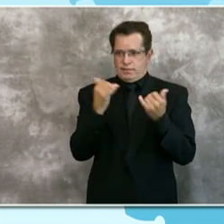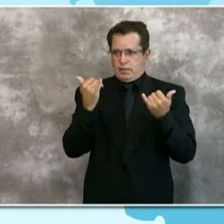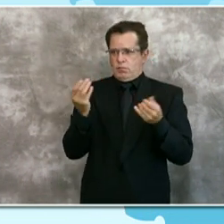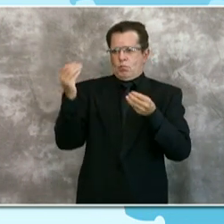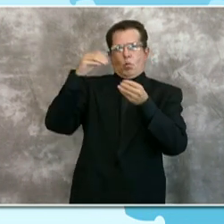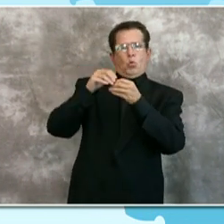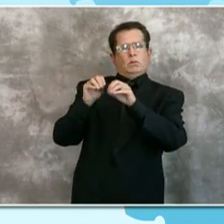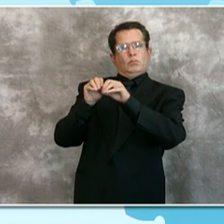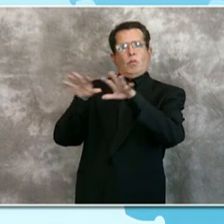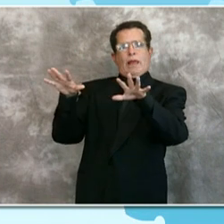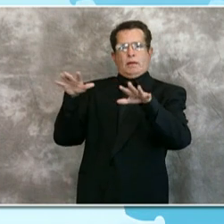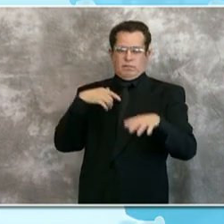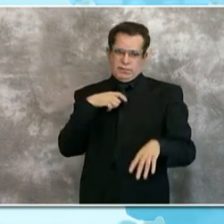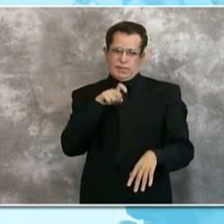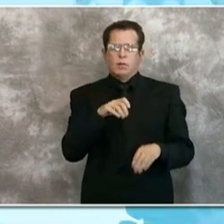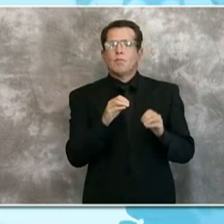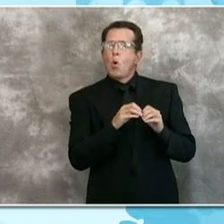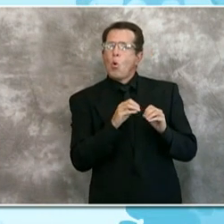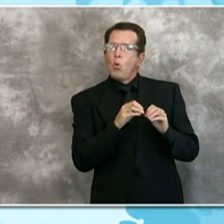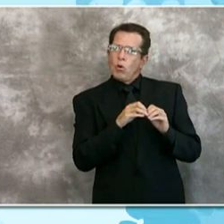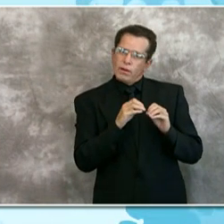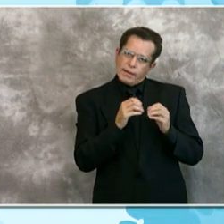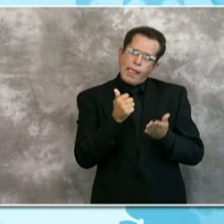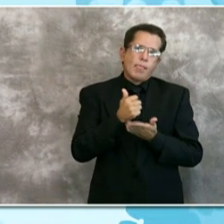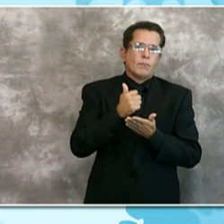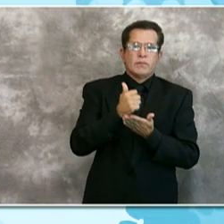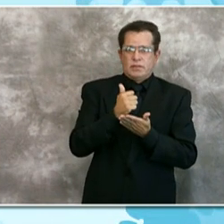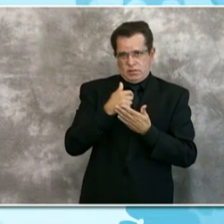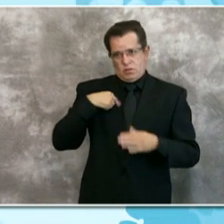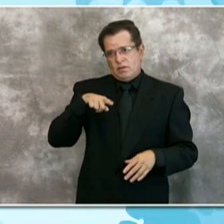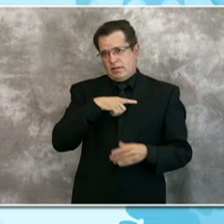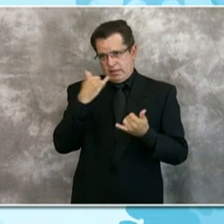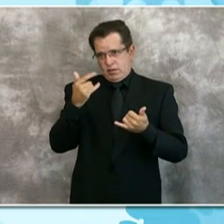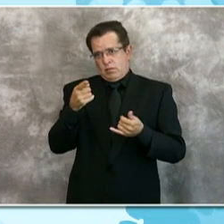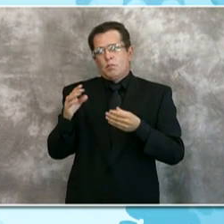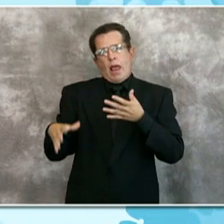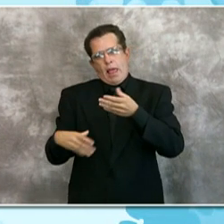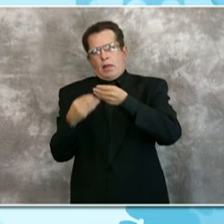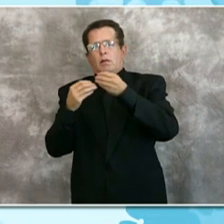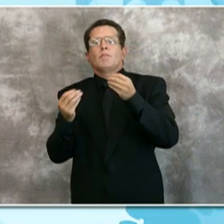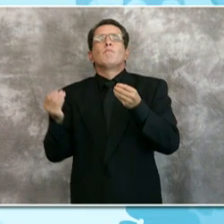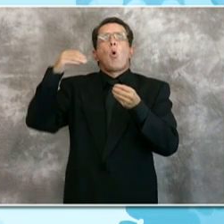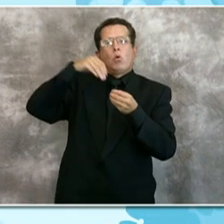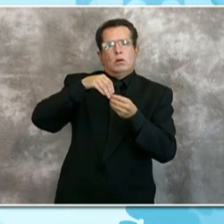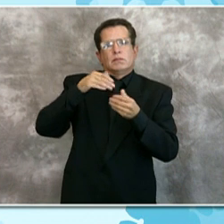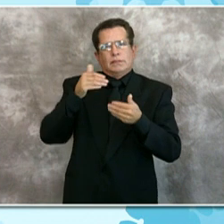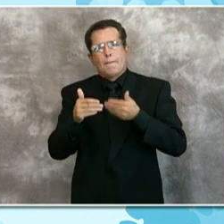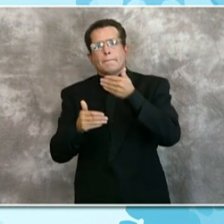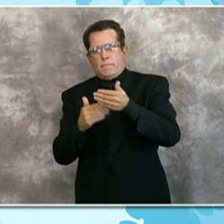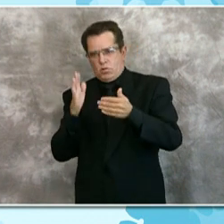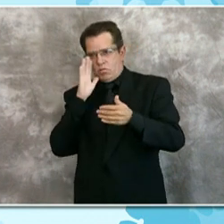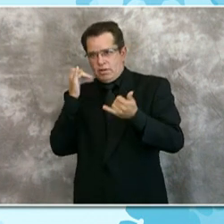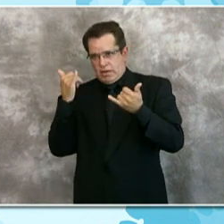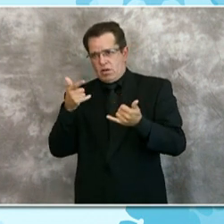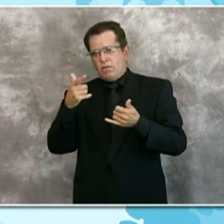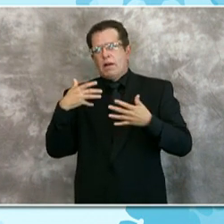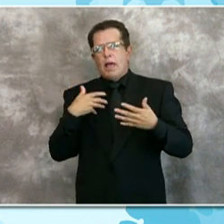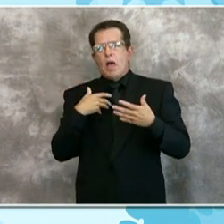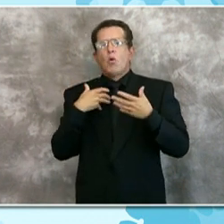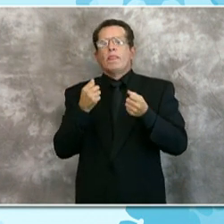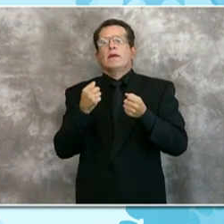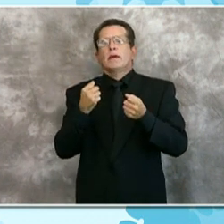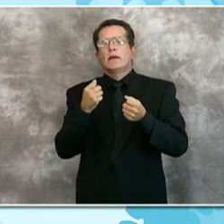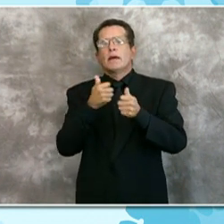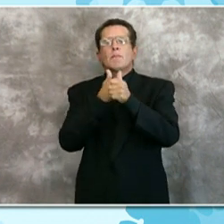spread. And so if we'll go to the next slide, these are the additional steps that are being taken right now. We're in the process of setting up a healthy